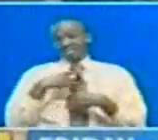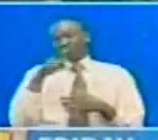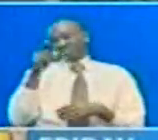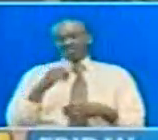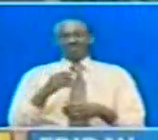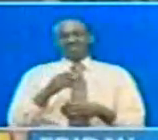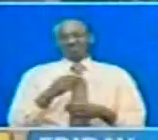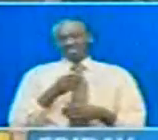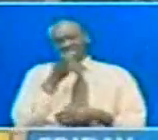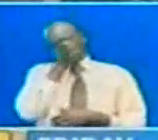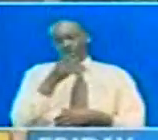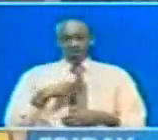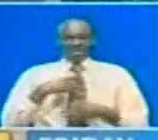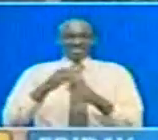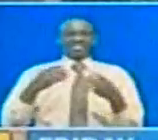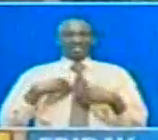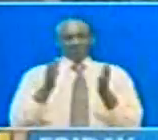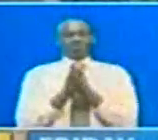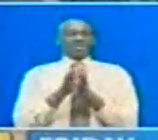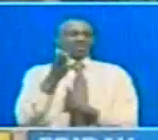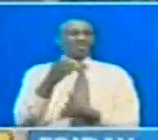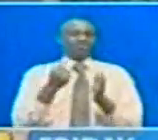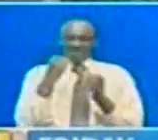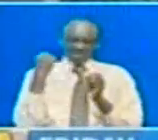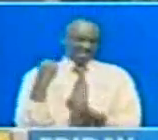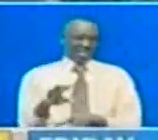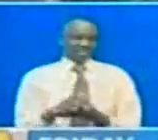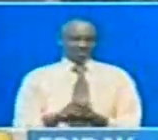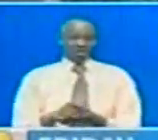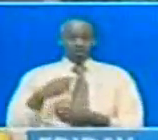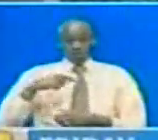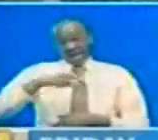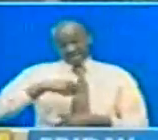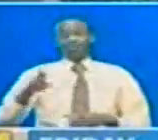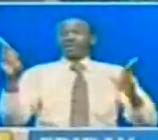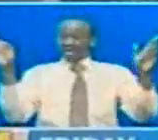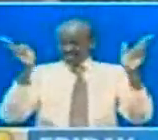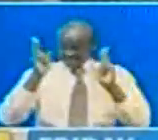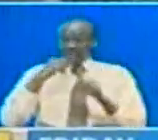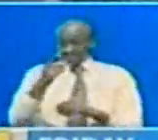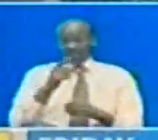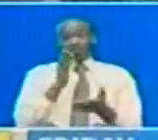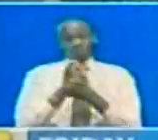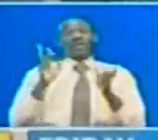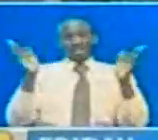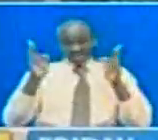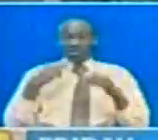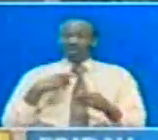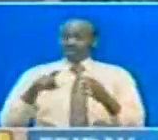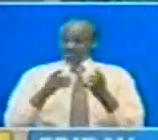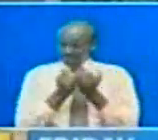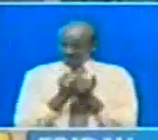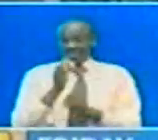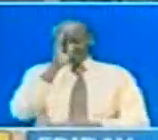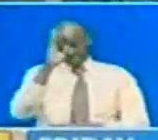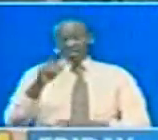operations of Mumias Sugar Company. So just to confirm that we are ready to restart, and going into Saturday and Sunday, we